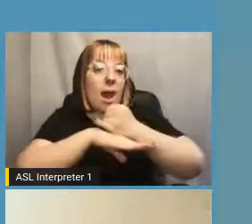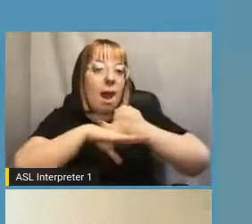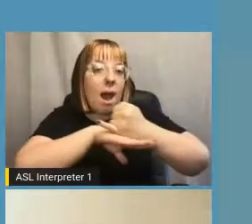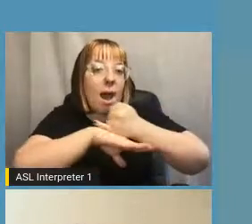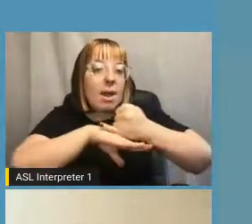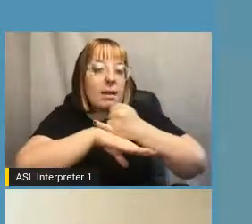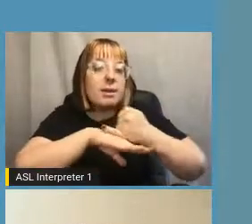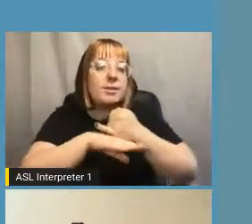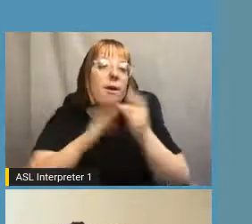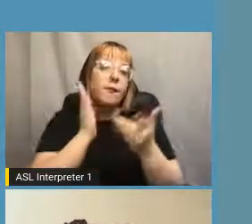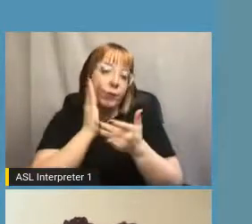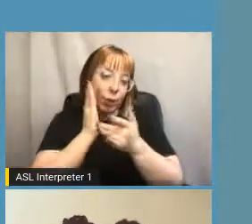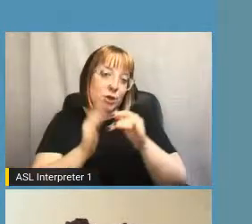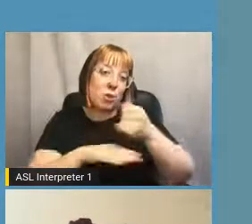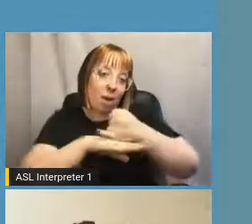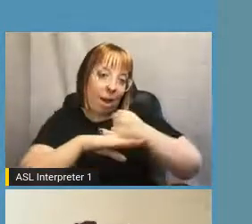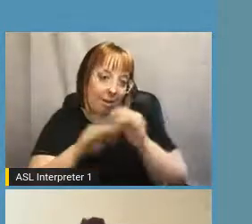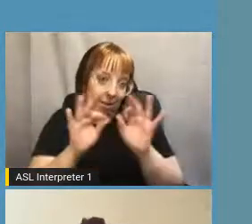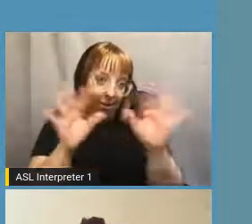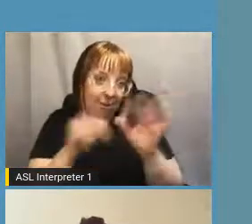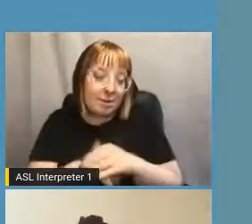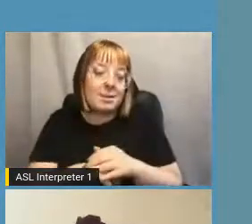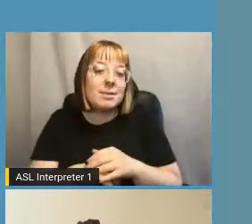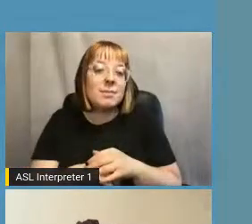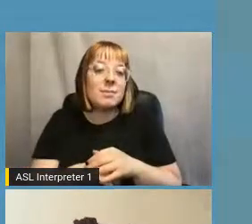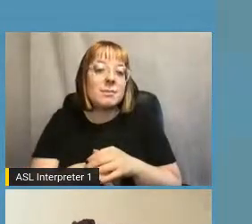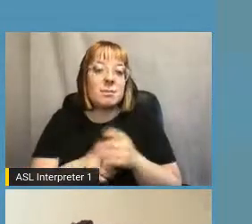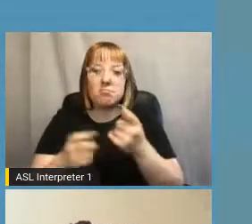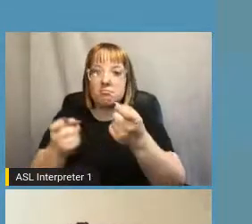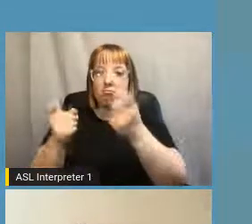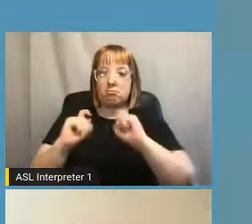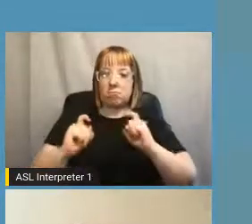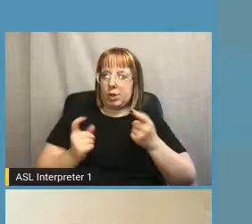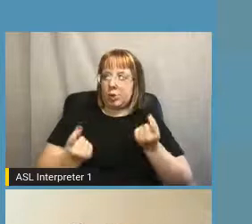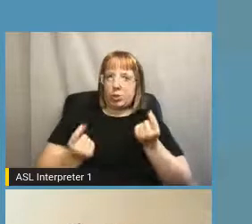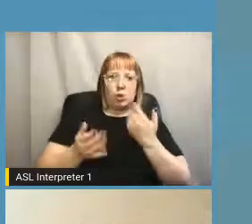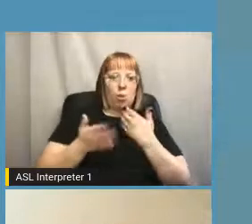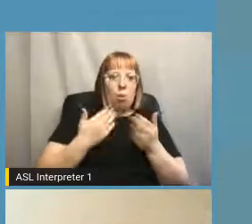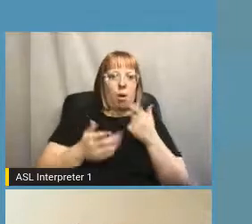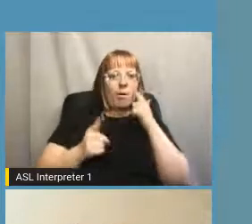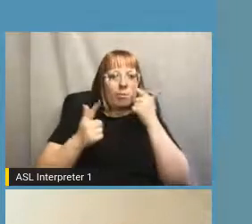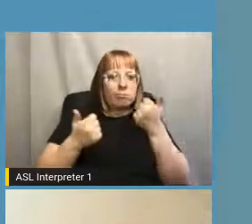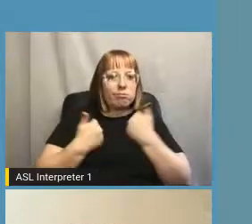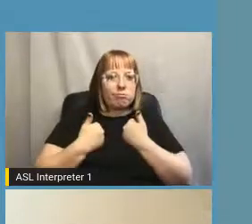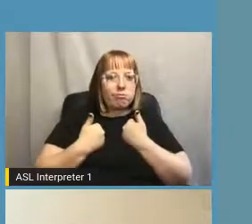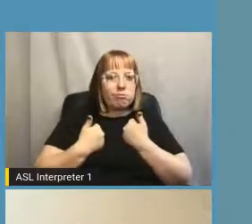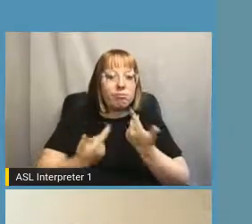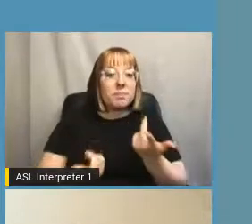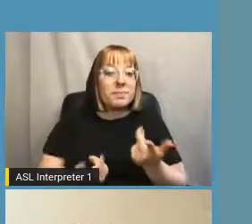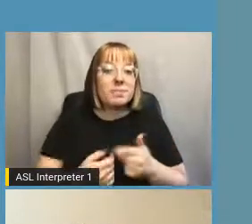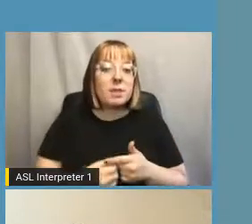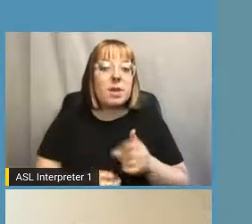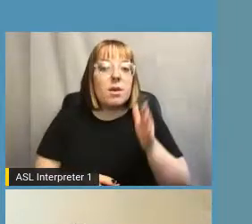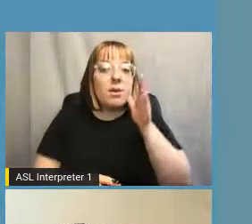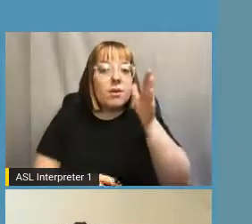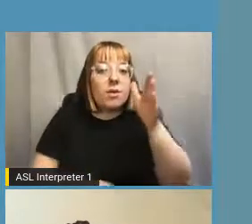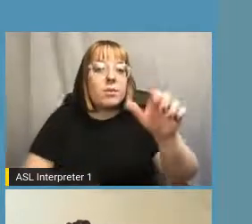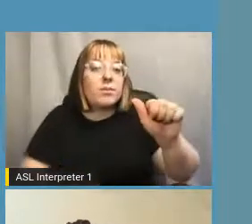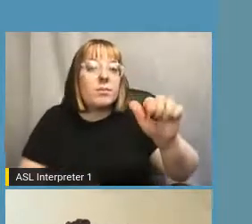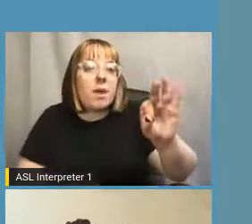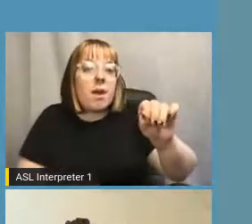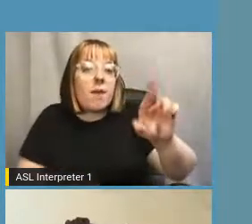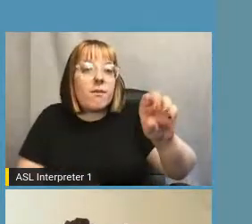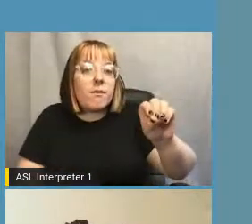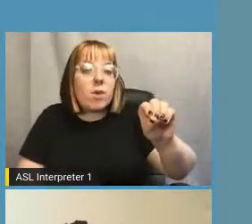IBM, and to do with what pleased me. So in this case, I was focusing on Afrofuturism and doing